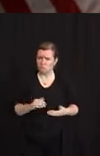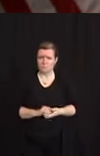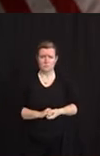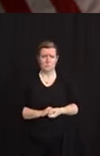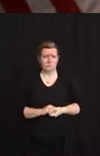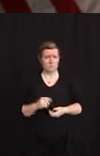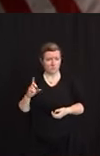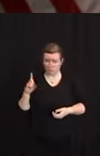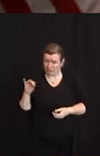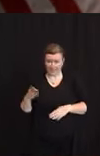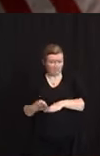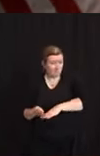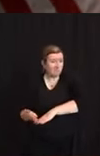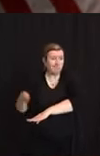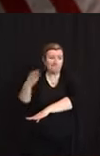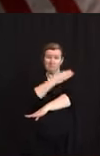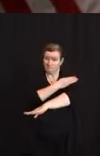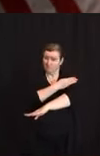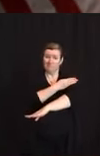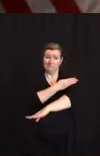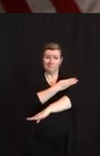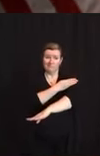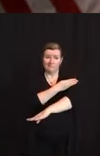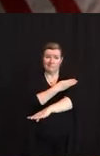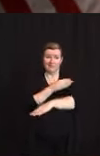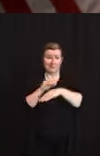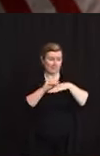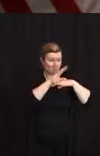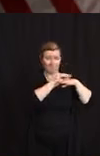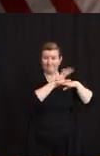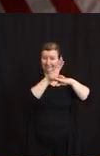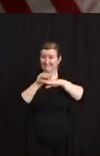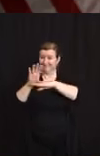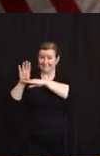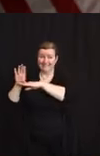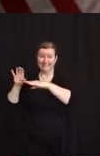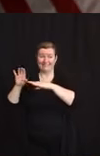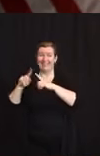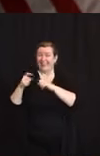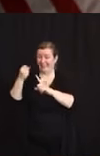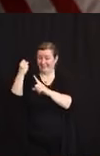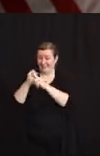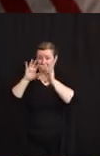progress, but needless to say, we're blowing through a lot of that for the time being. So thank you for asking. Please.